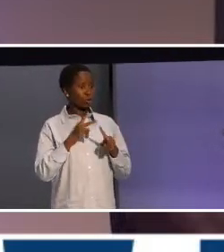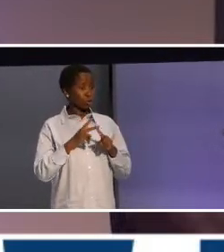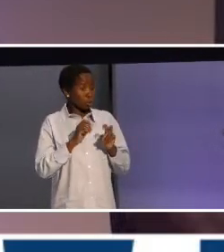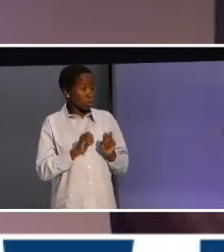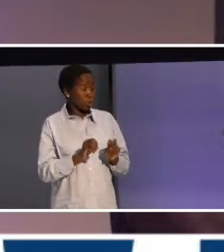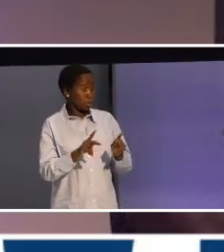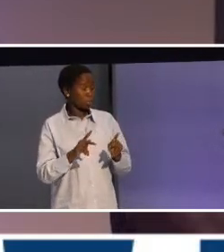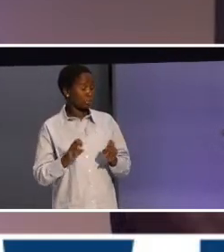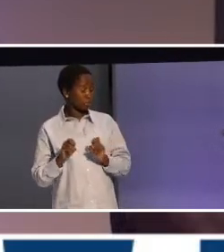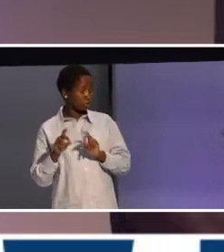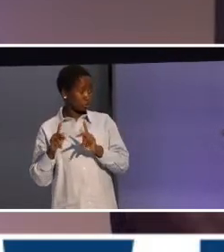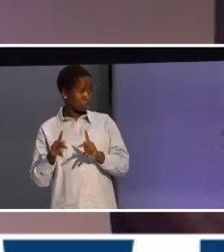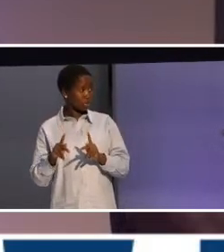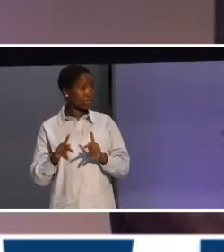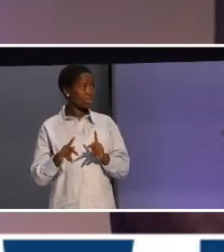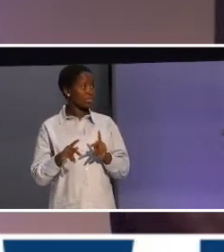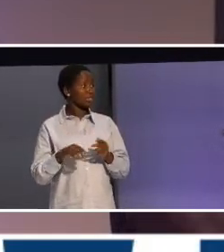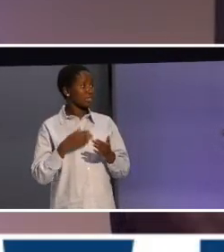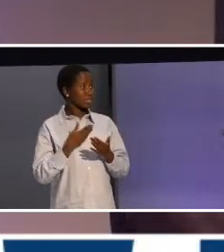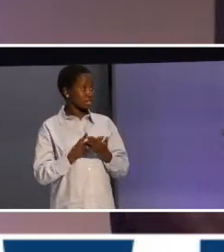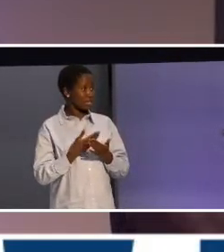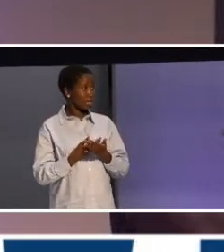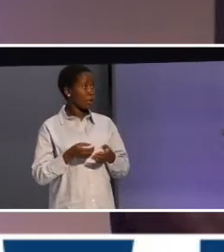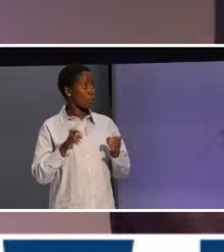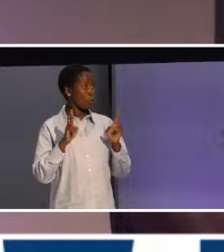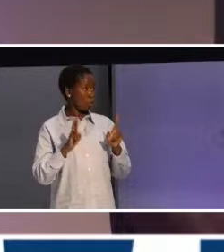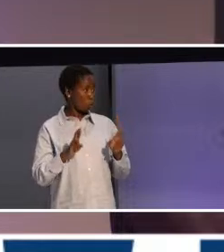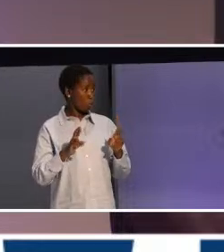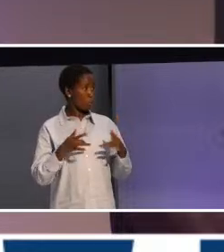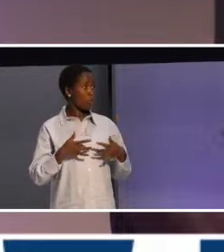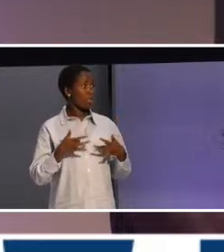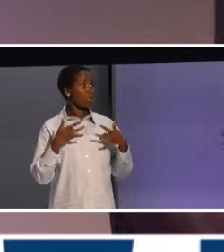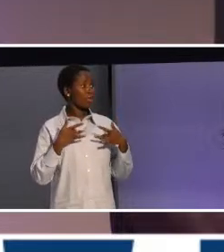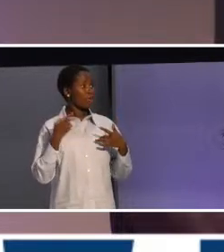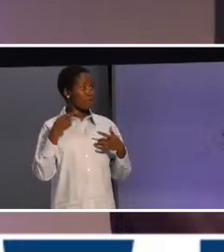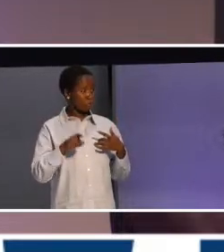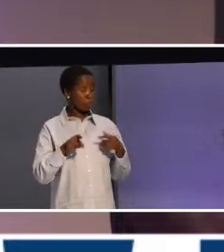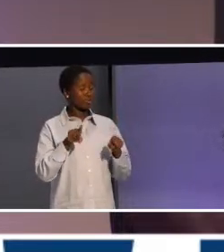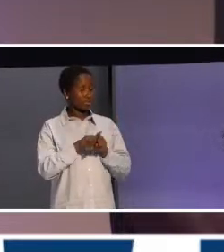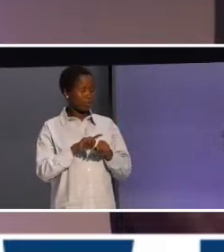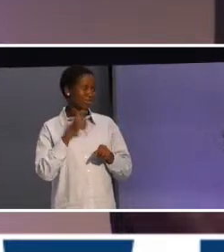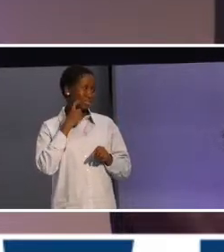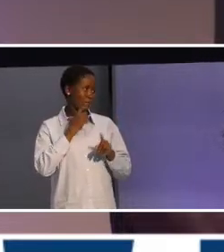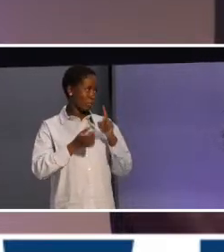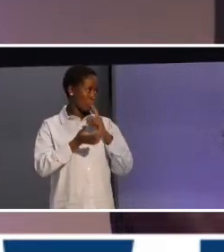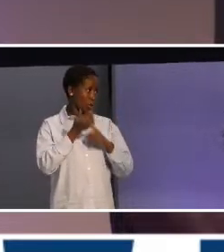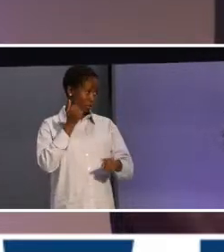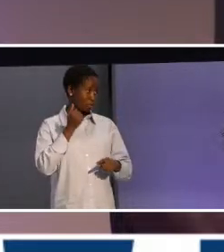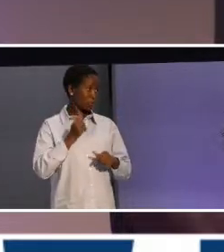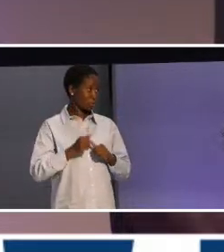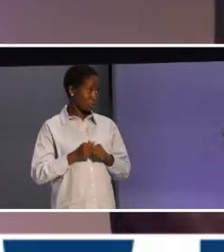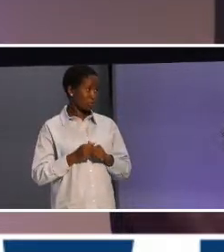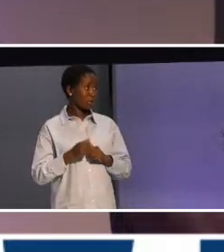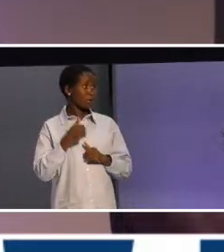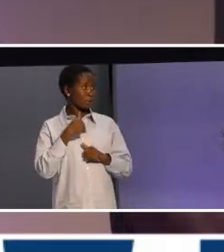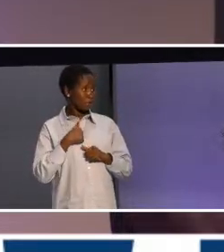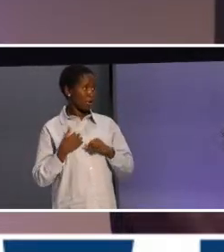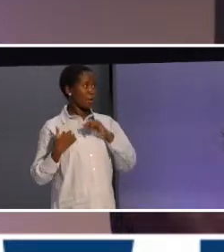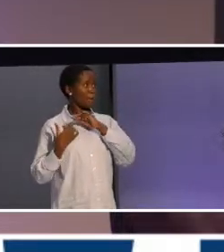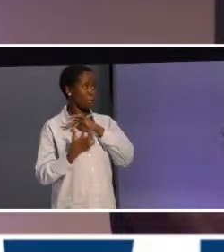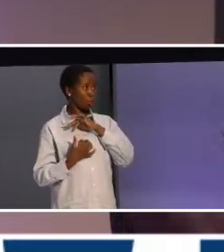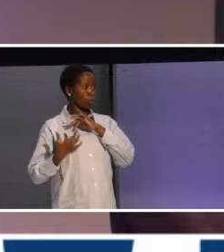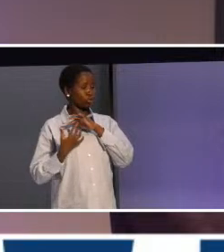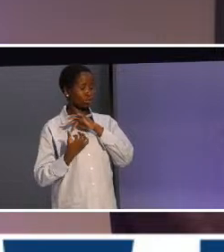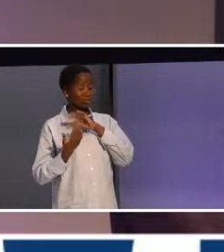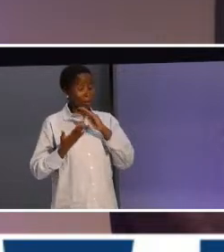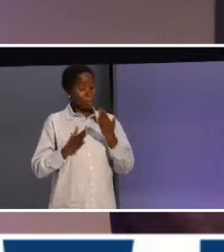I hope to live for and to achieve, but if need be, an ideal for which I am prepared to die." That is the